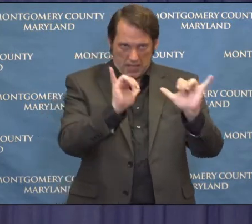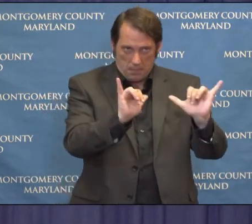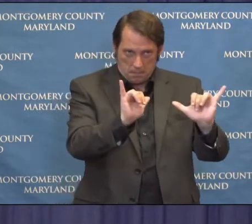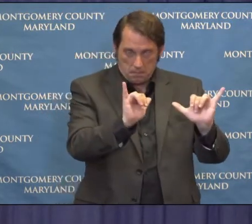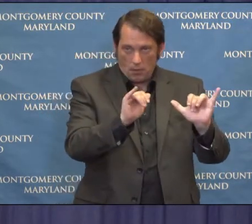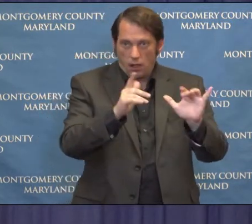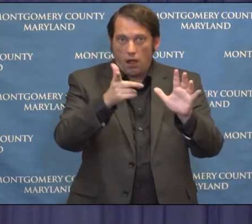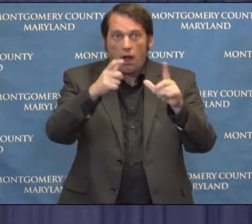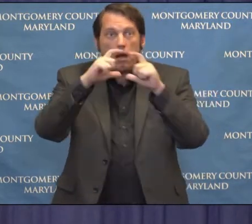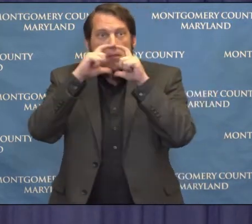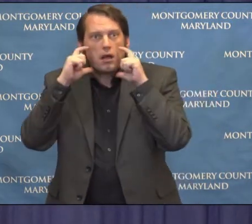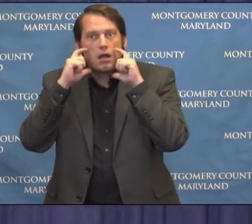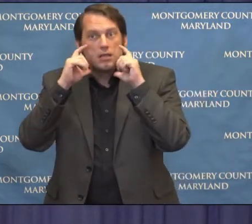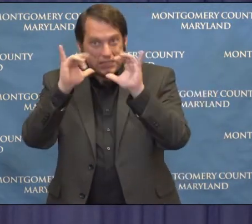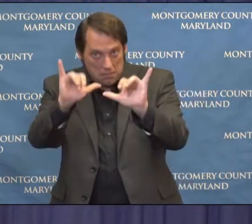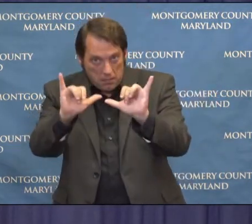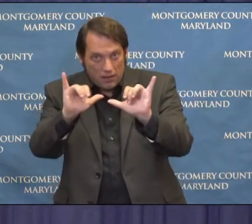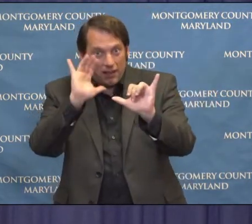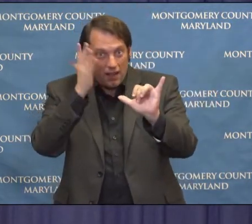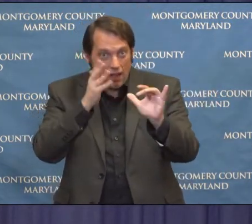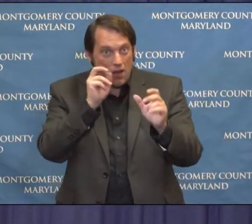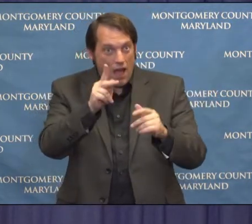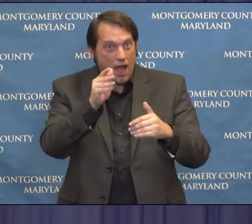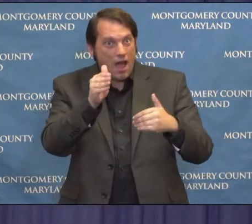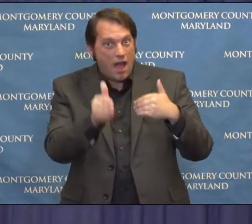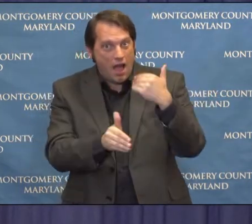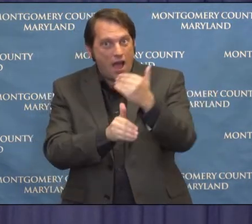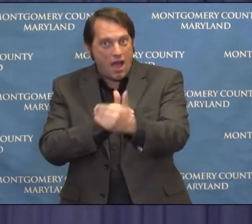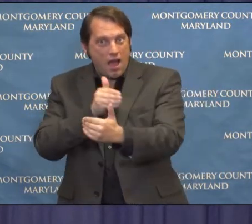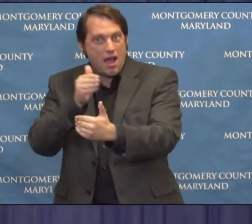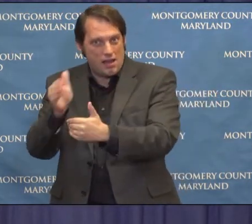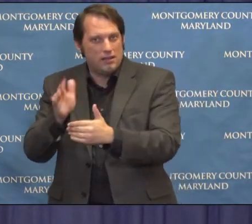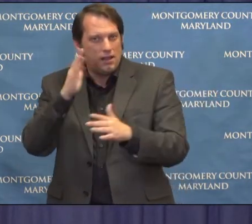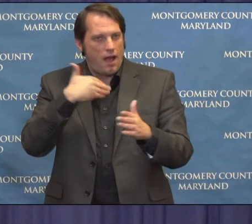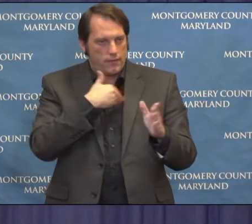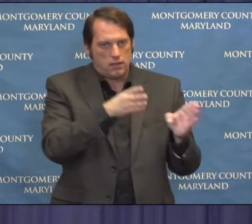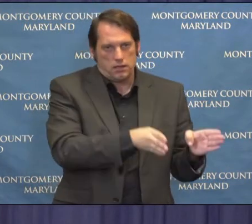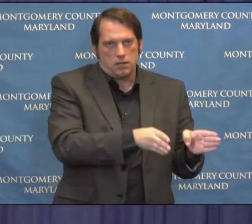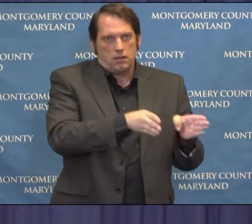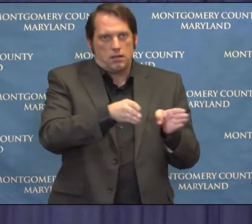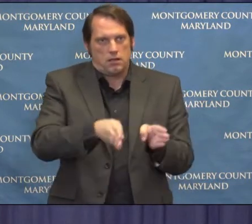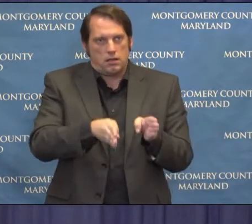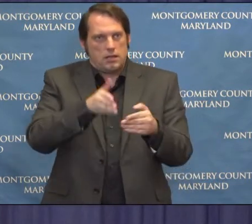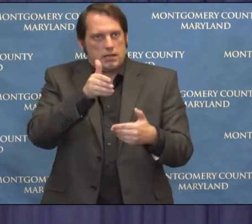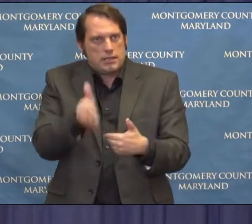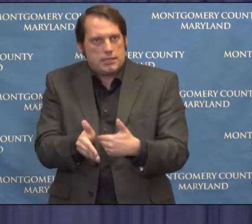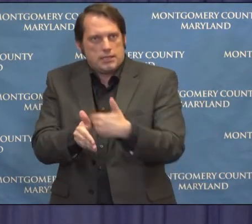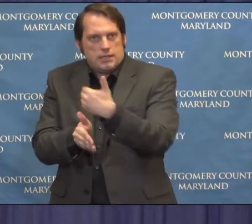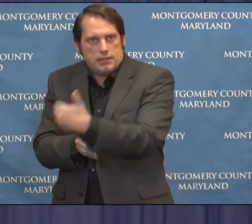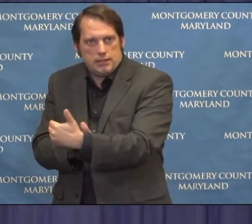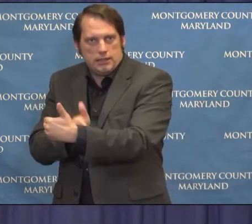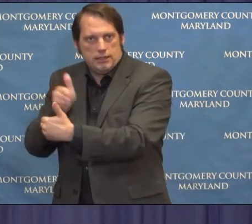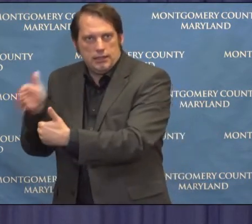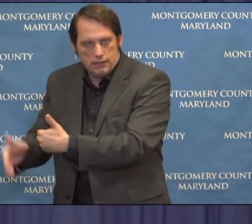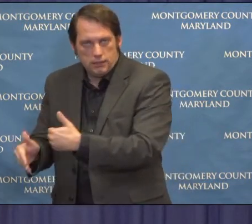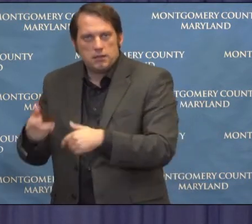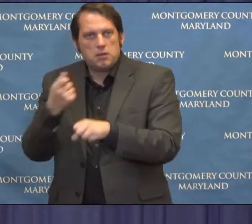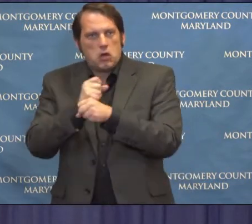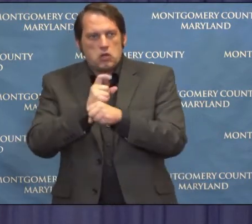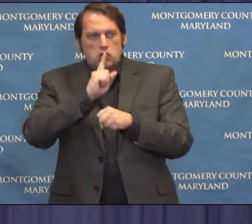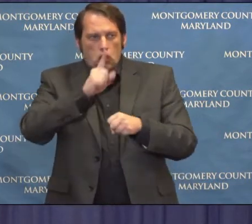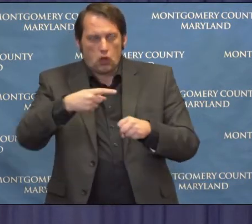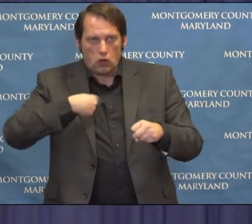and do the things you need to do. It's a matter of making sure that however we allow this, that we think about the